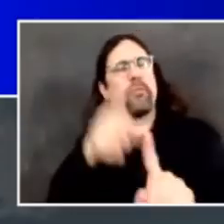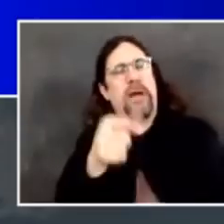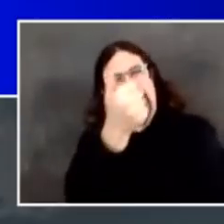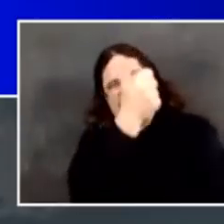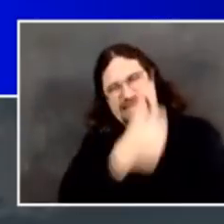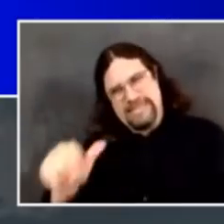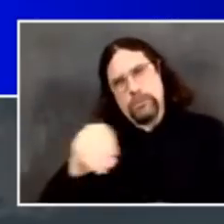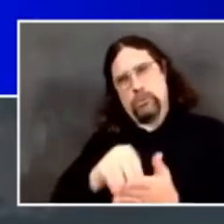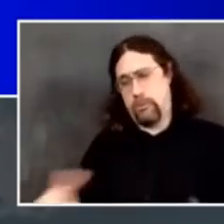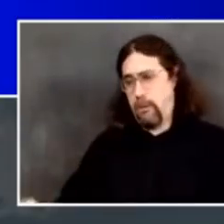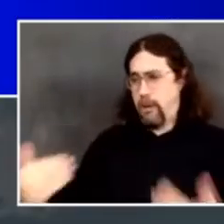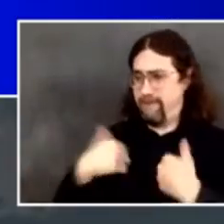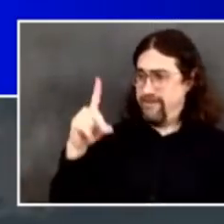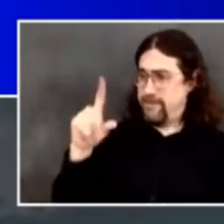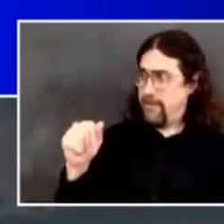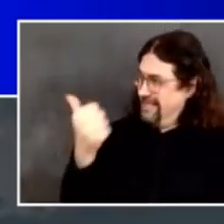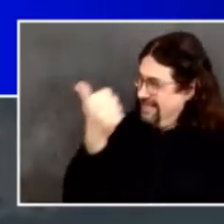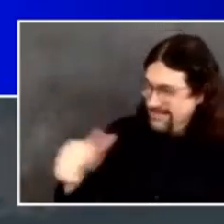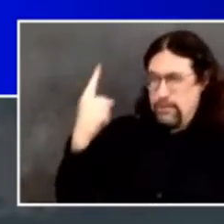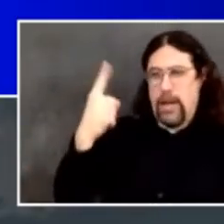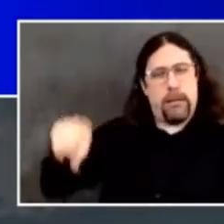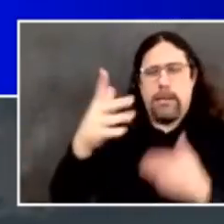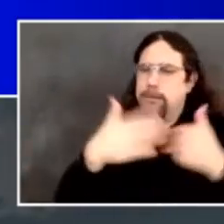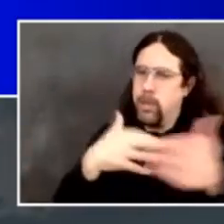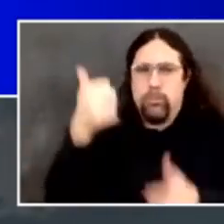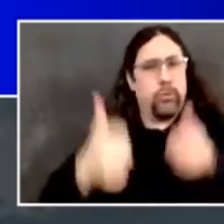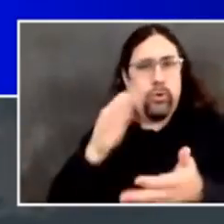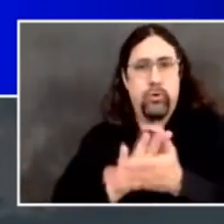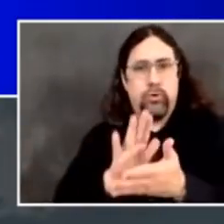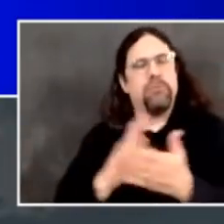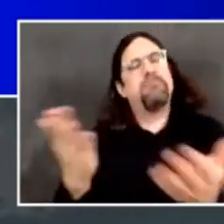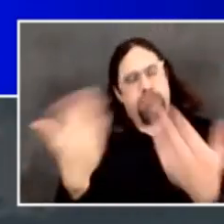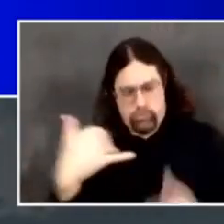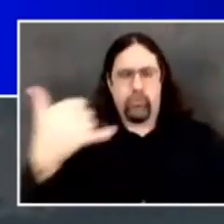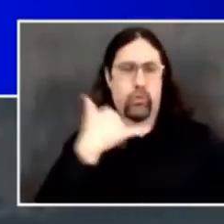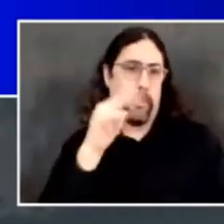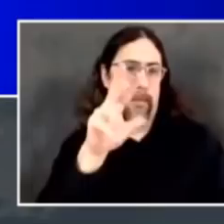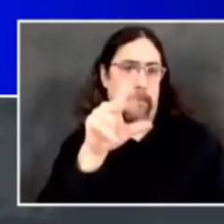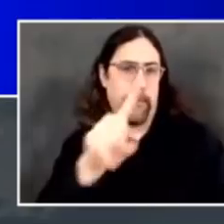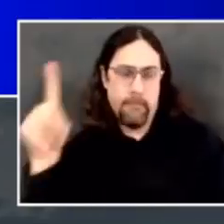schools.nyc.gov, sign up, iPad will be sent to your home for free.